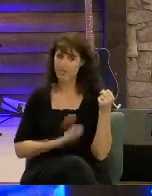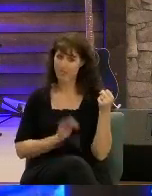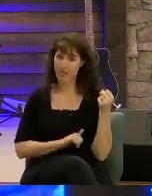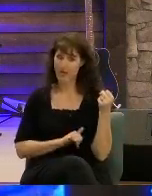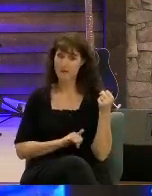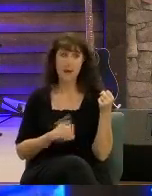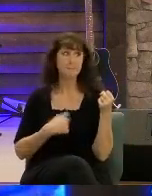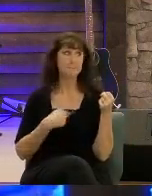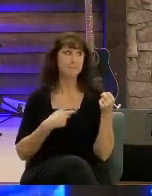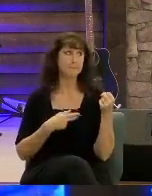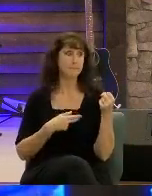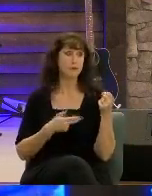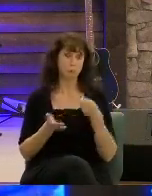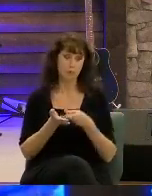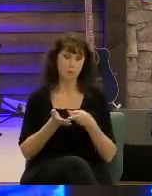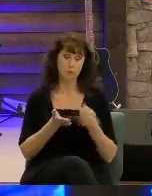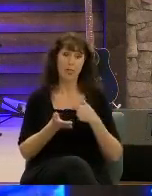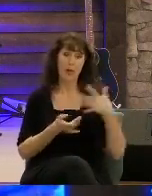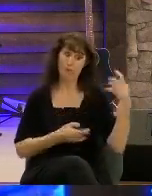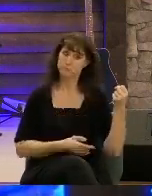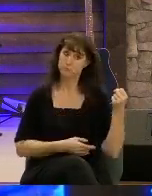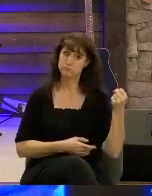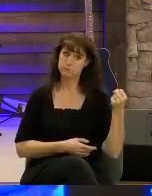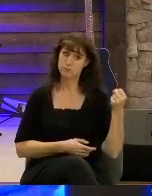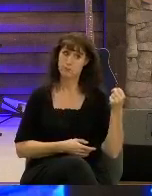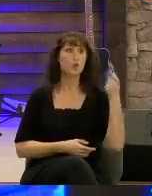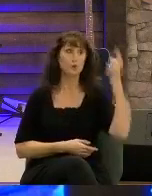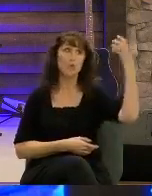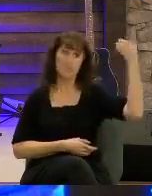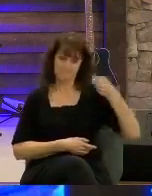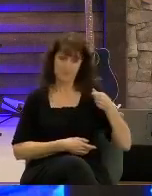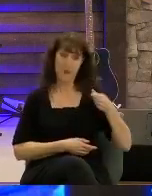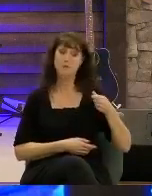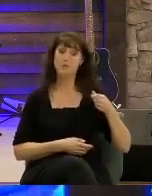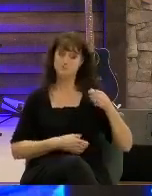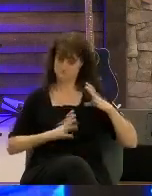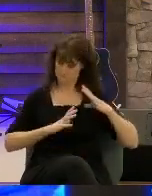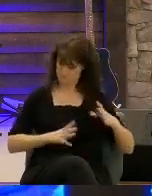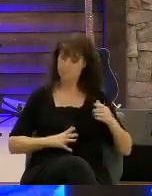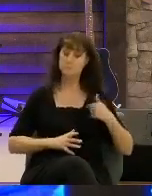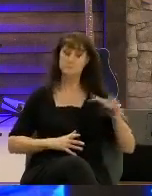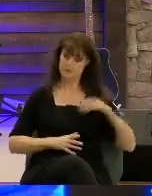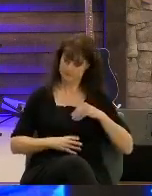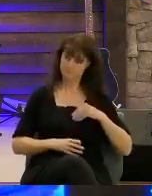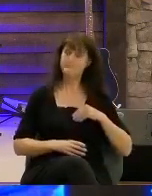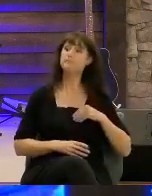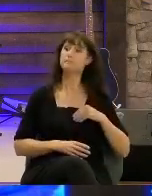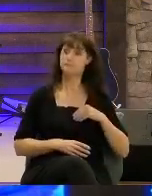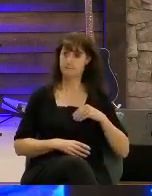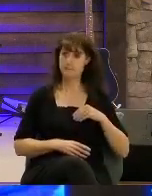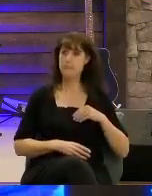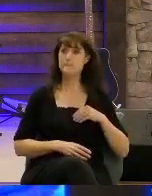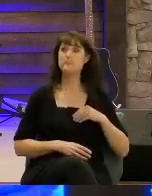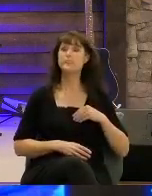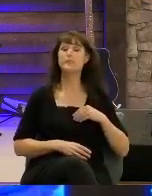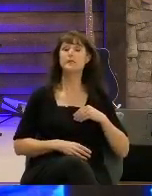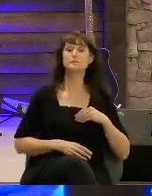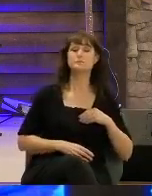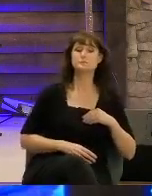being truthful here. I grabbed hold of that. You're my provider? Okay, I'll take that, you know what I mean? And then, you know,